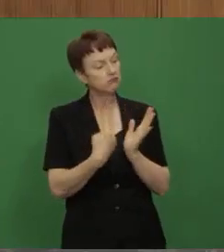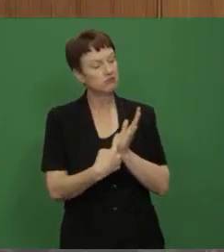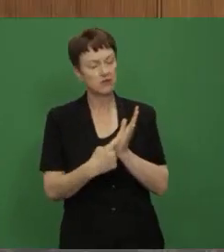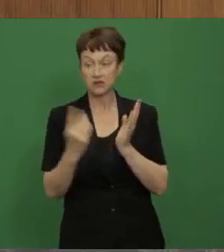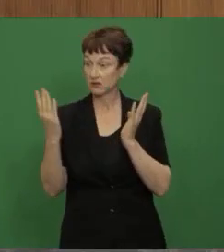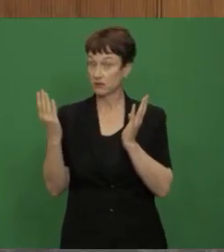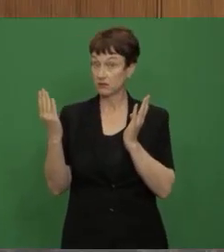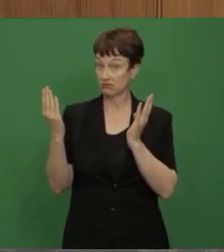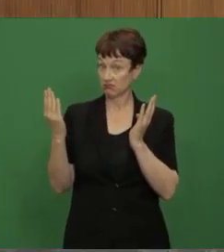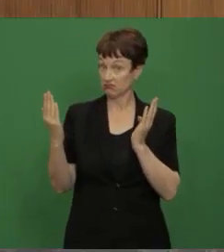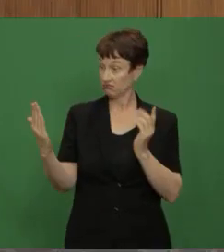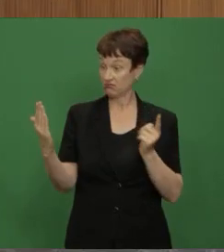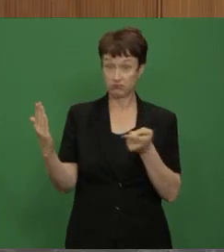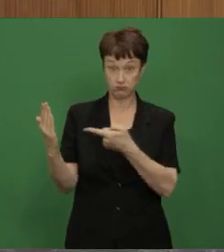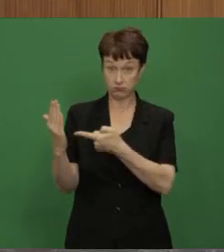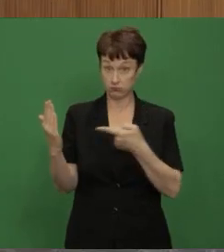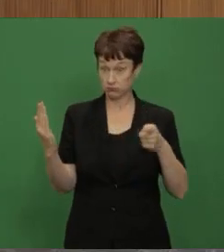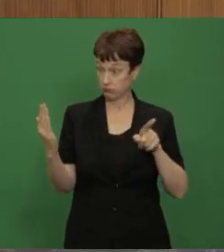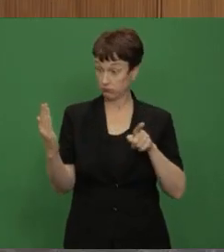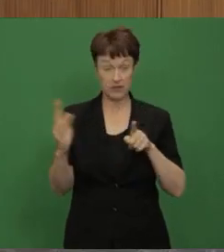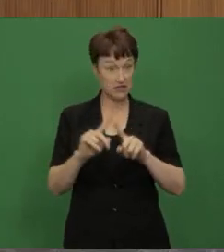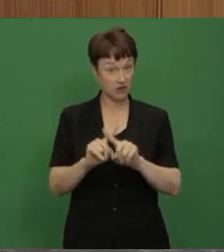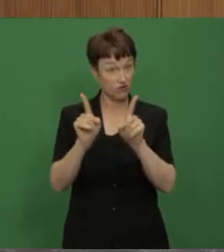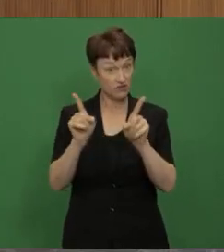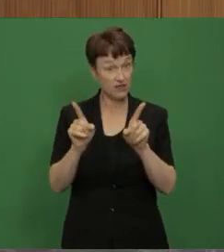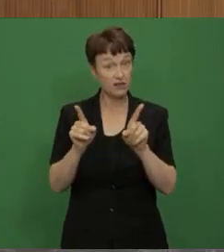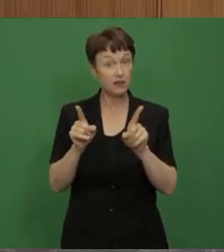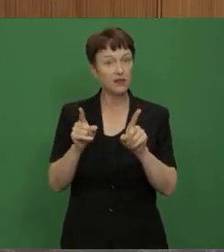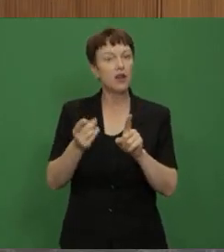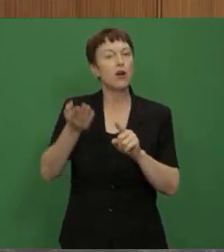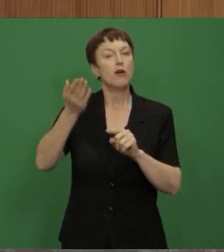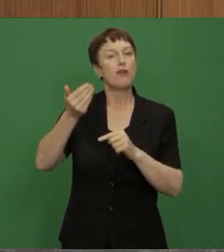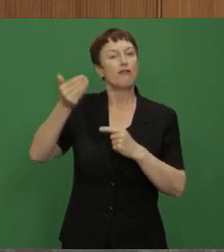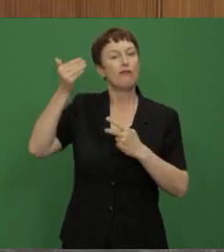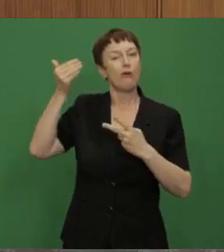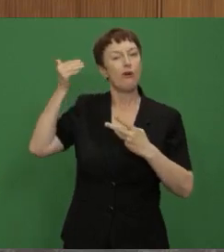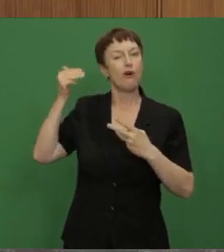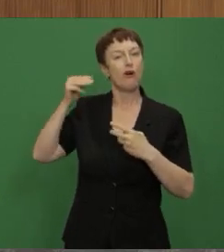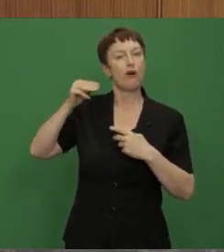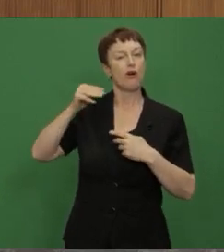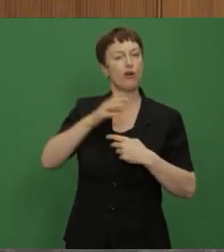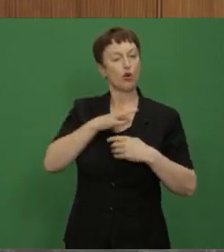credibility issues around the model and previous MPC statements a factor?